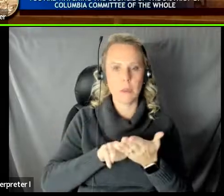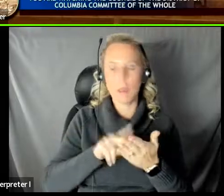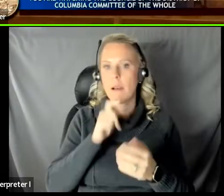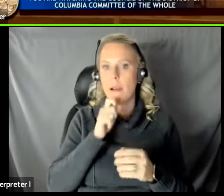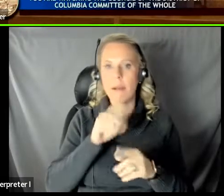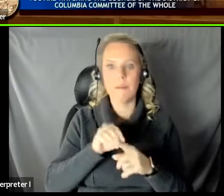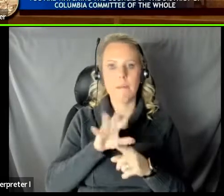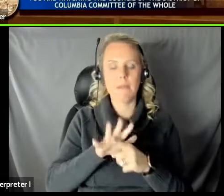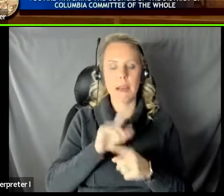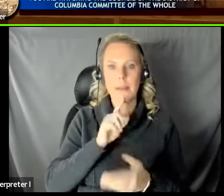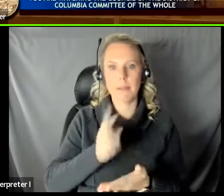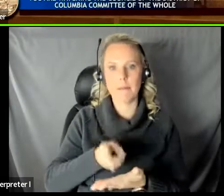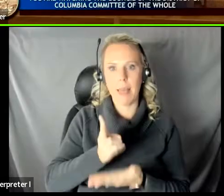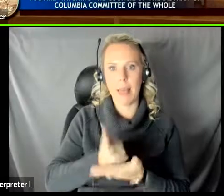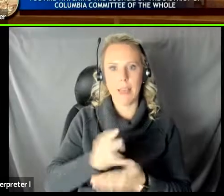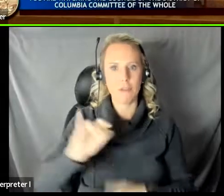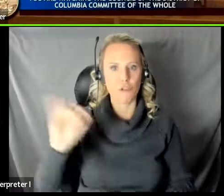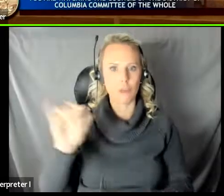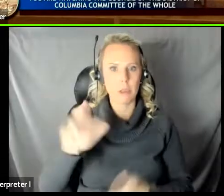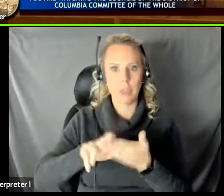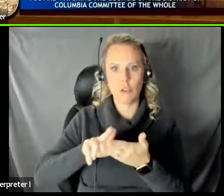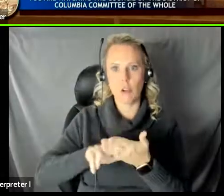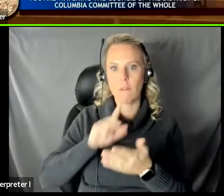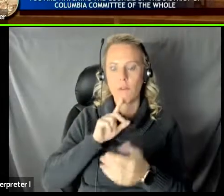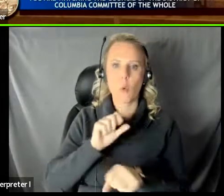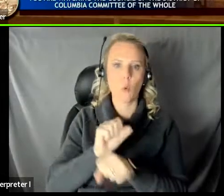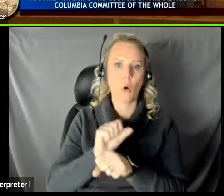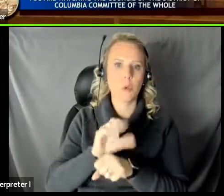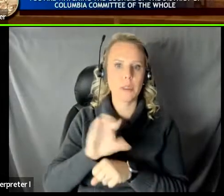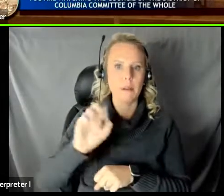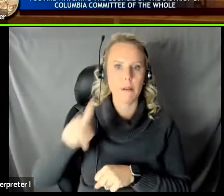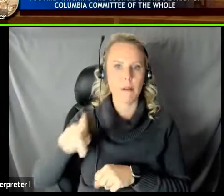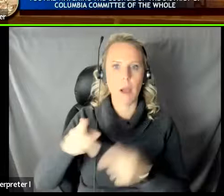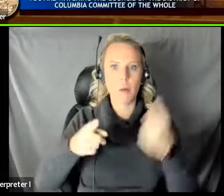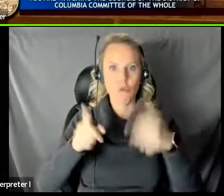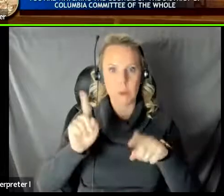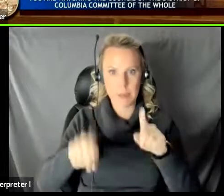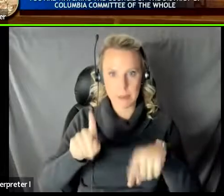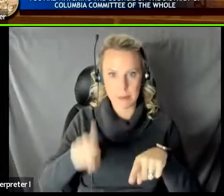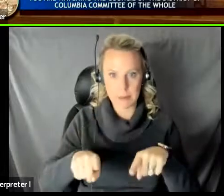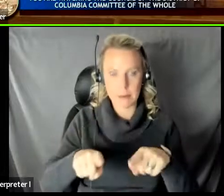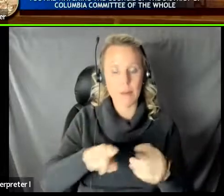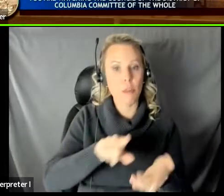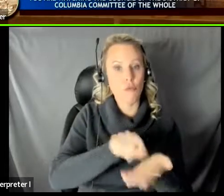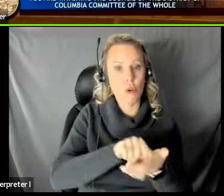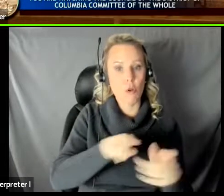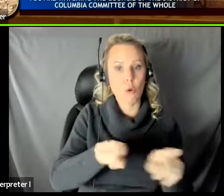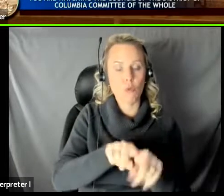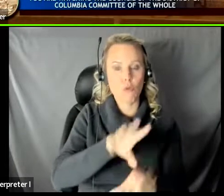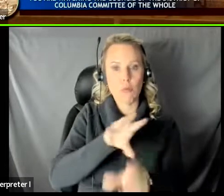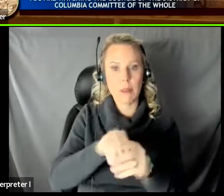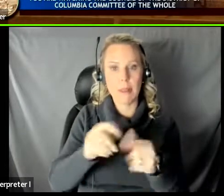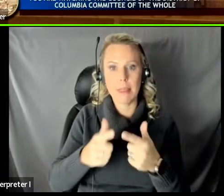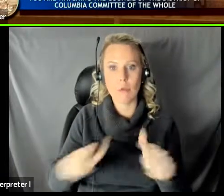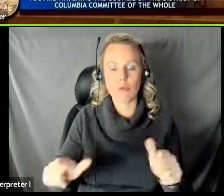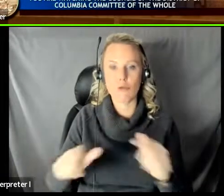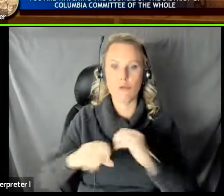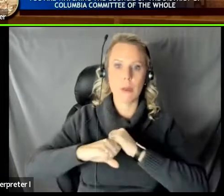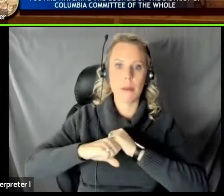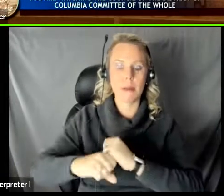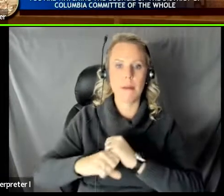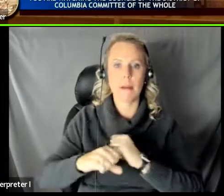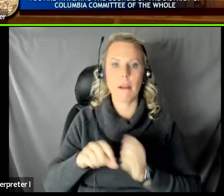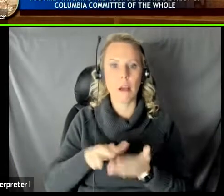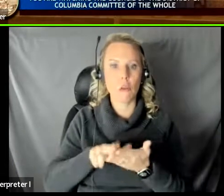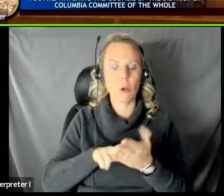affect the validity of insurance contracts or workers' compensation agreements. The print also retains language prohibiting contractors or owners from